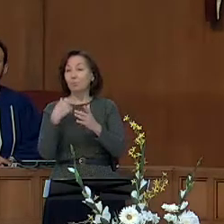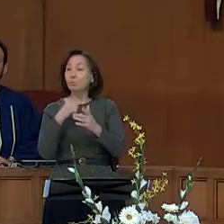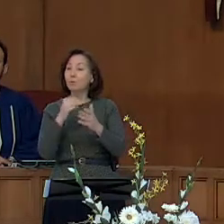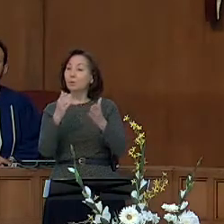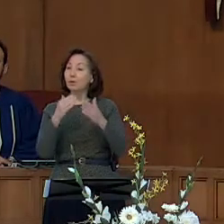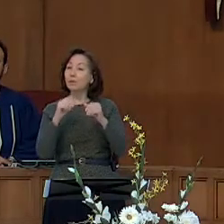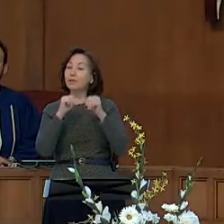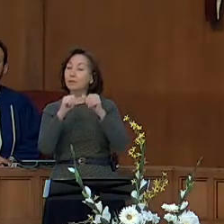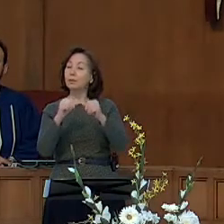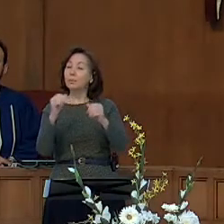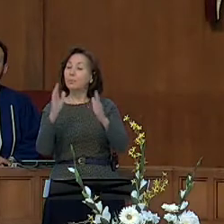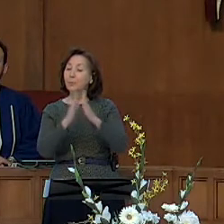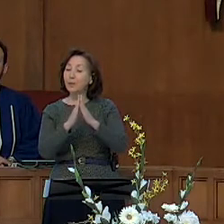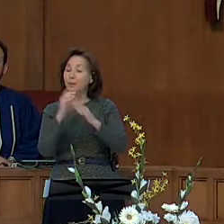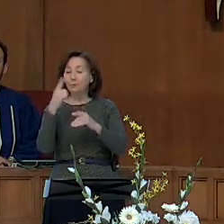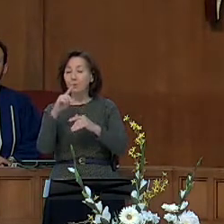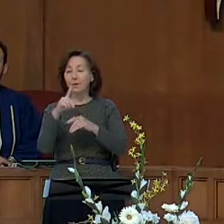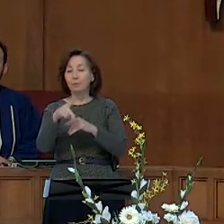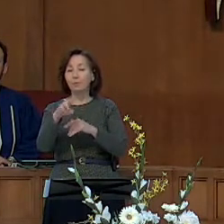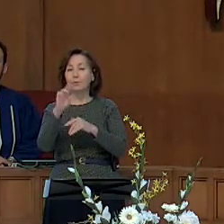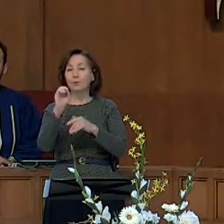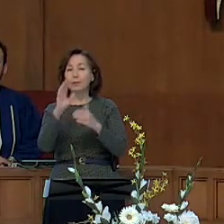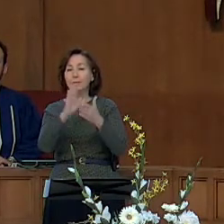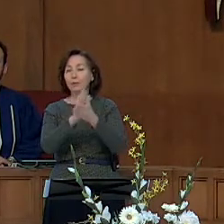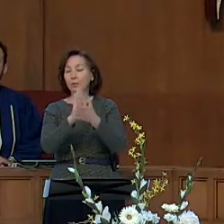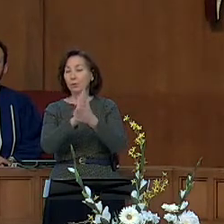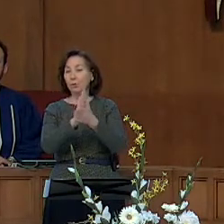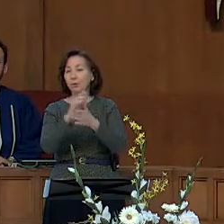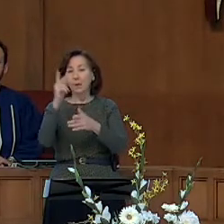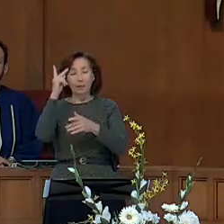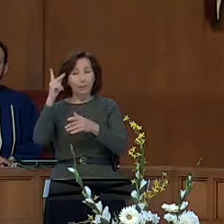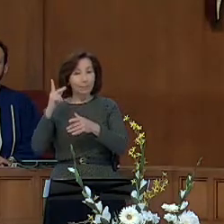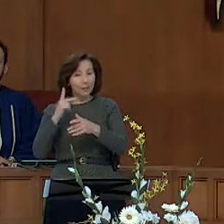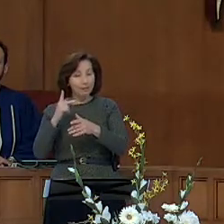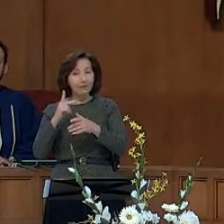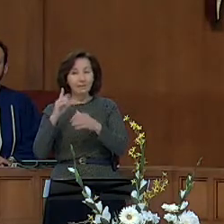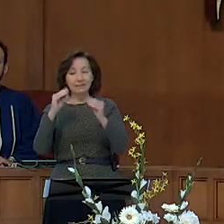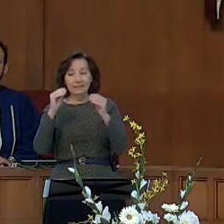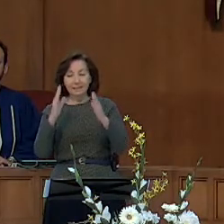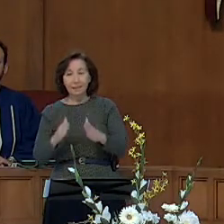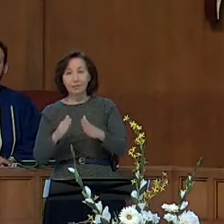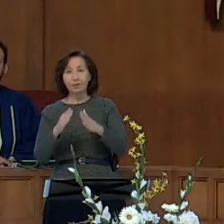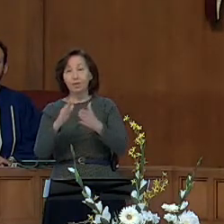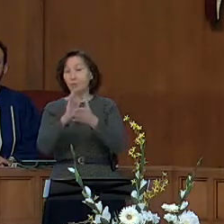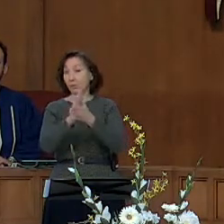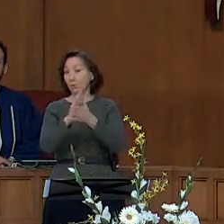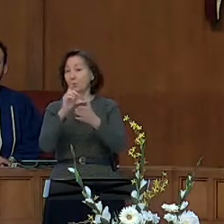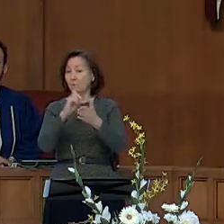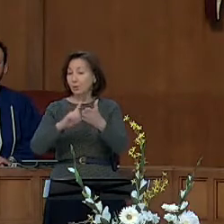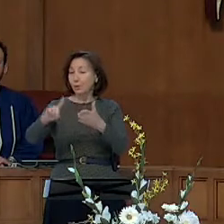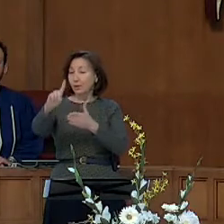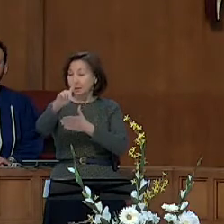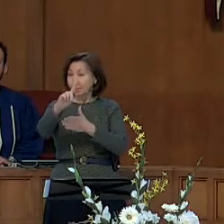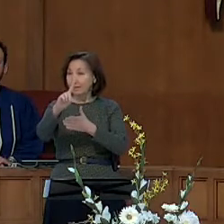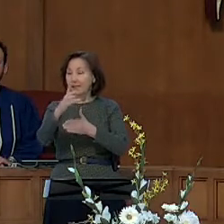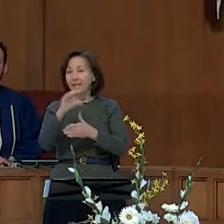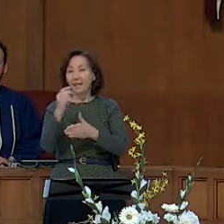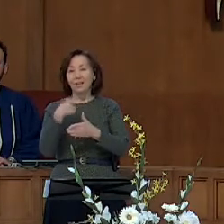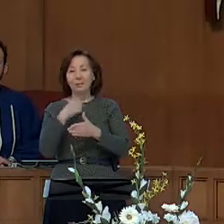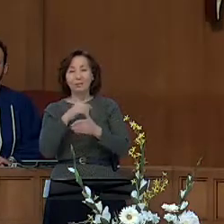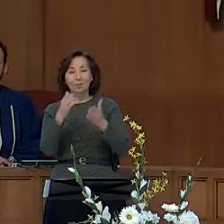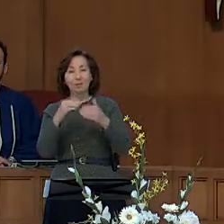pray. Pray for our preschool, our teachers, all our parents as well. We'll be in school next week, this week coming, and we just want to